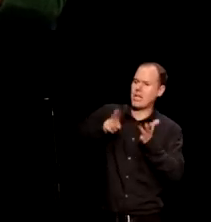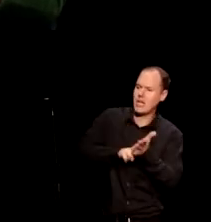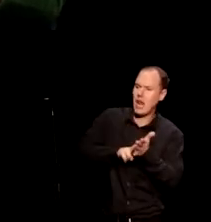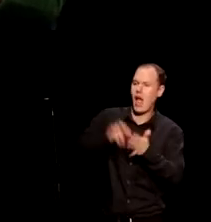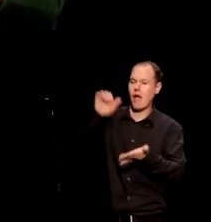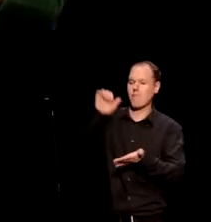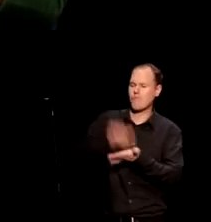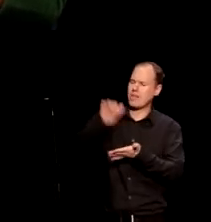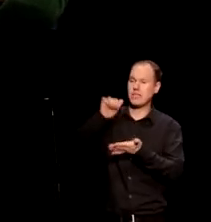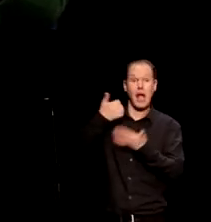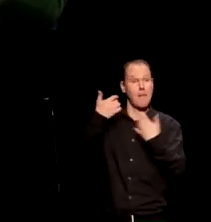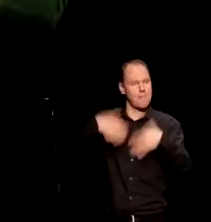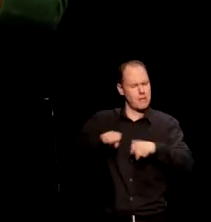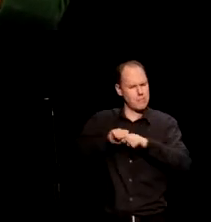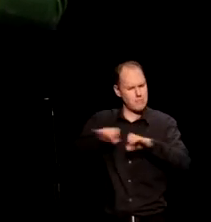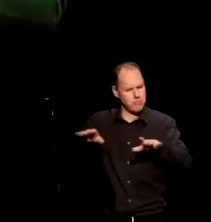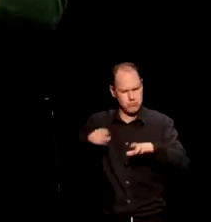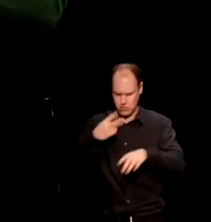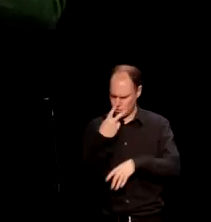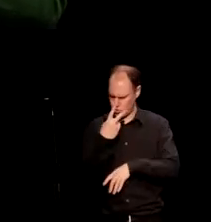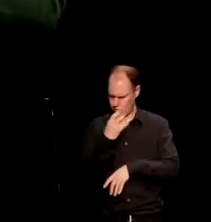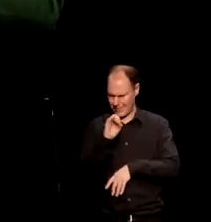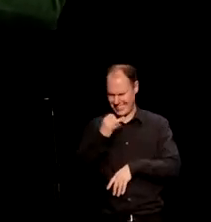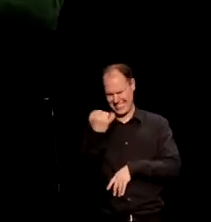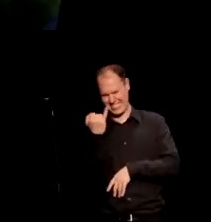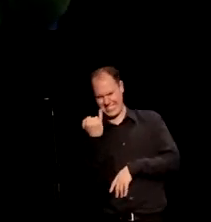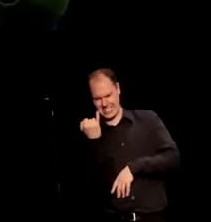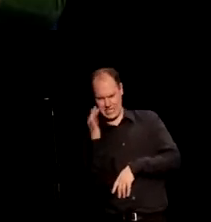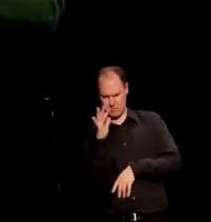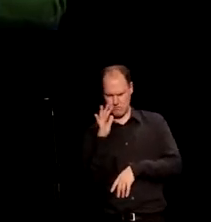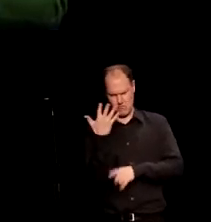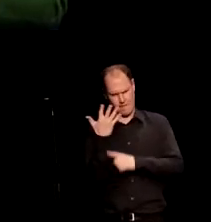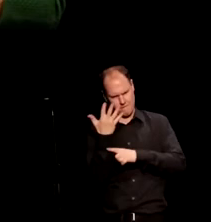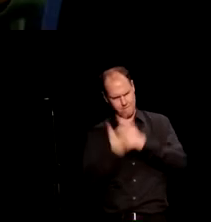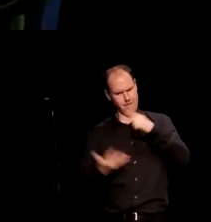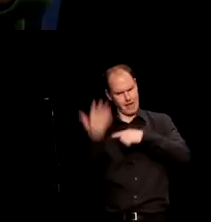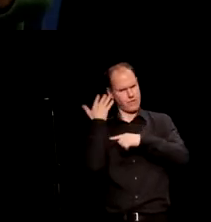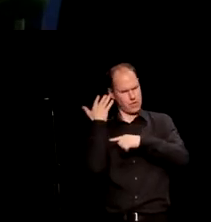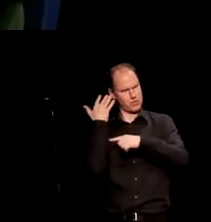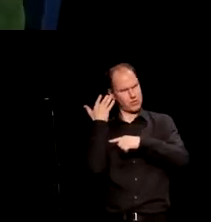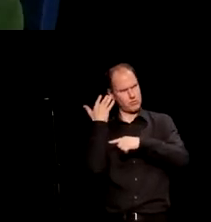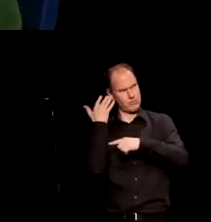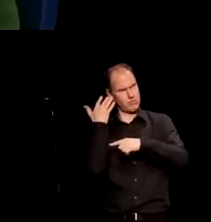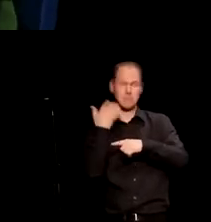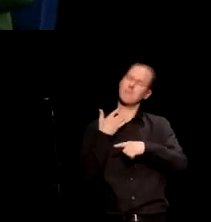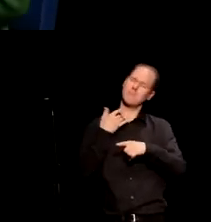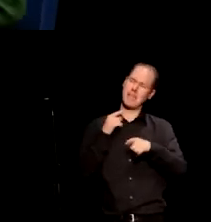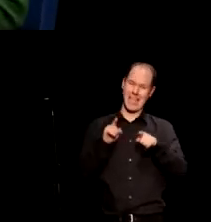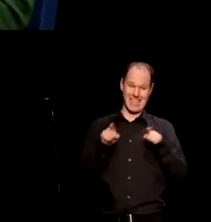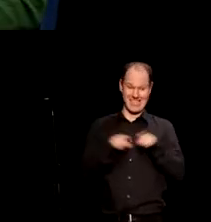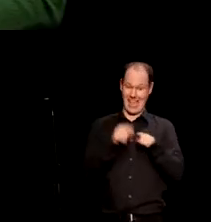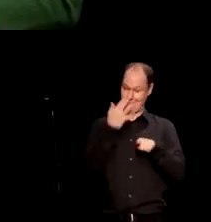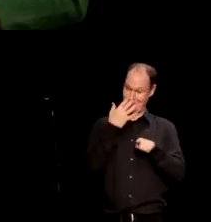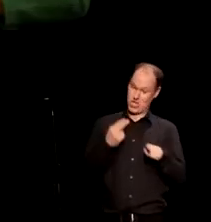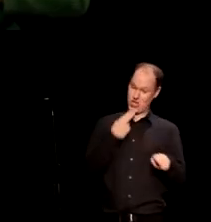maybe 2016. So yeah, sort of about, you know, 5 years ago. No, same age as my son, 6.5 years